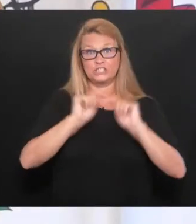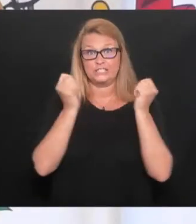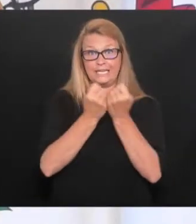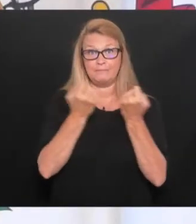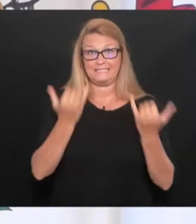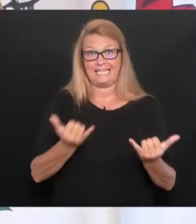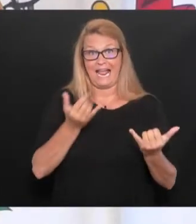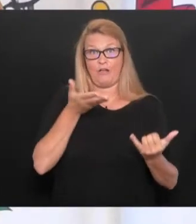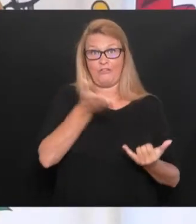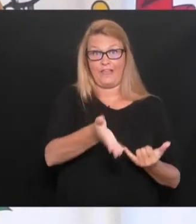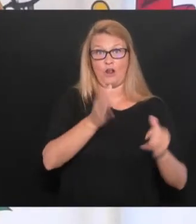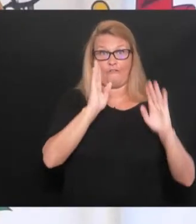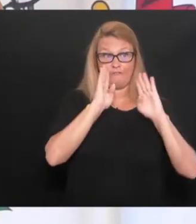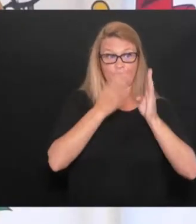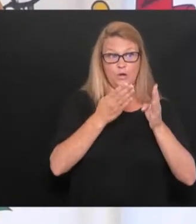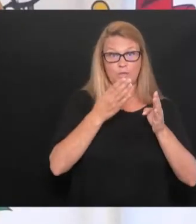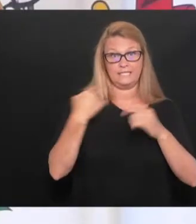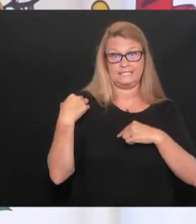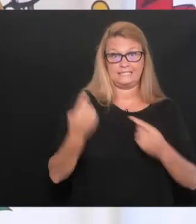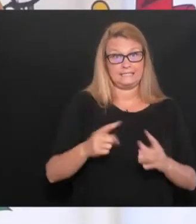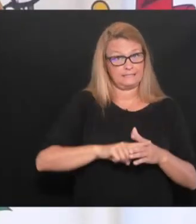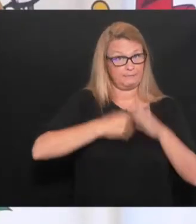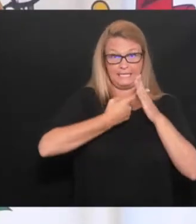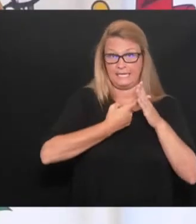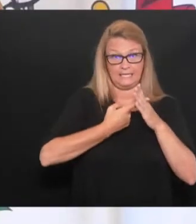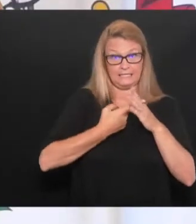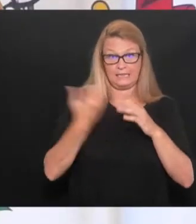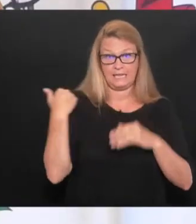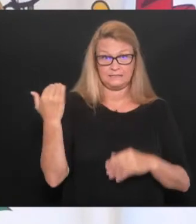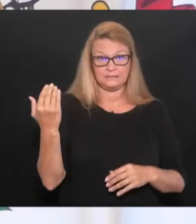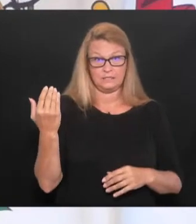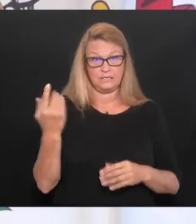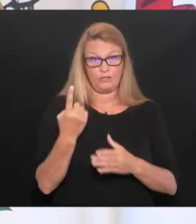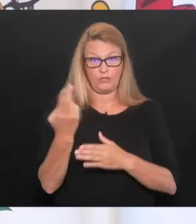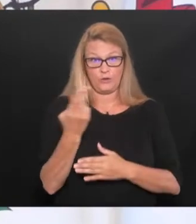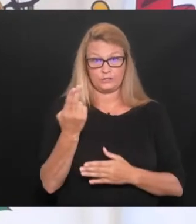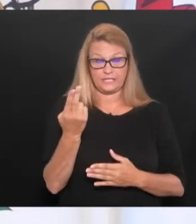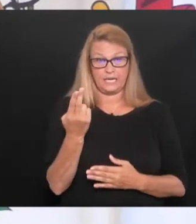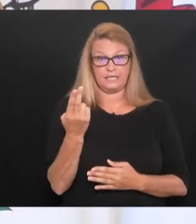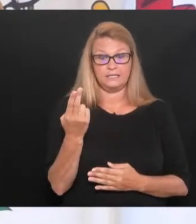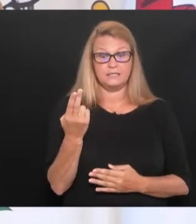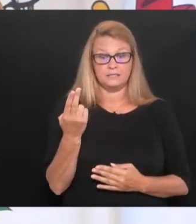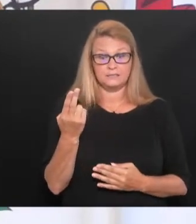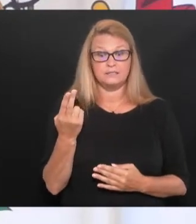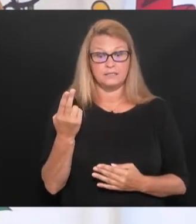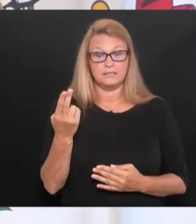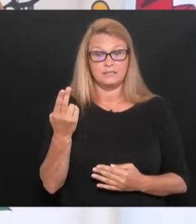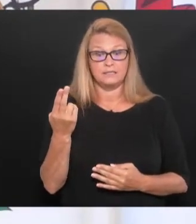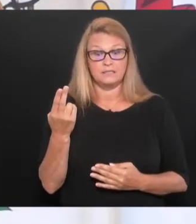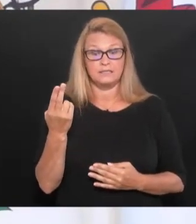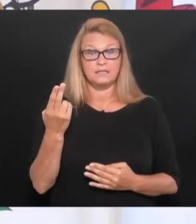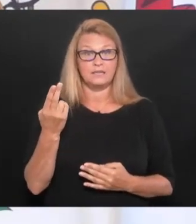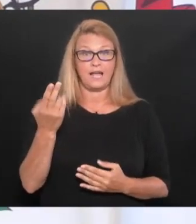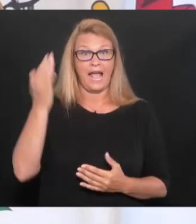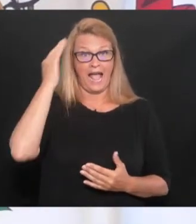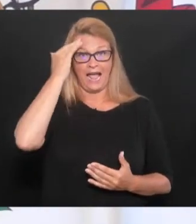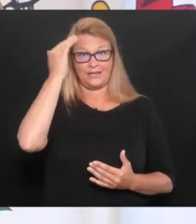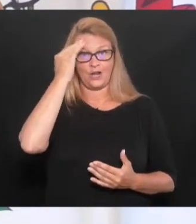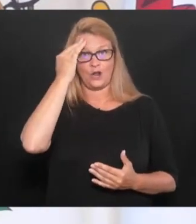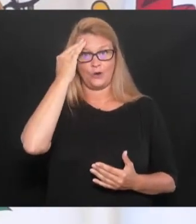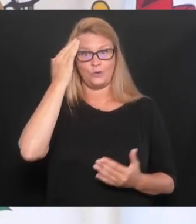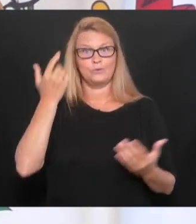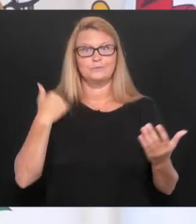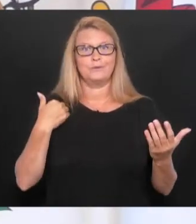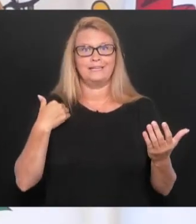and everything, and they've been on it from the get-go and everything. And I hear you. I hear you. When we